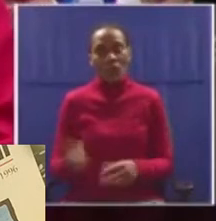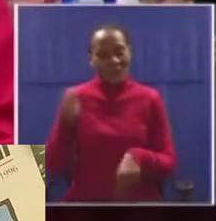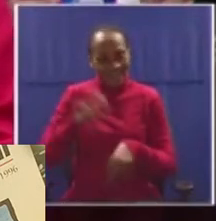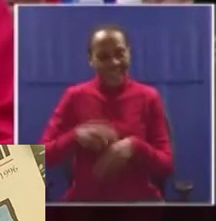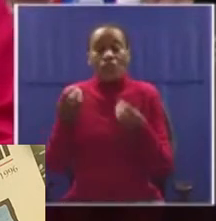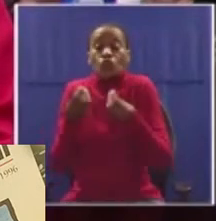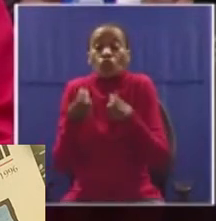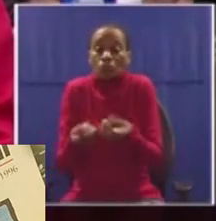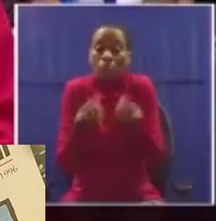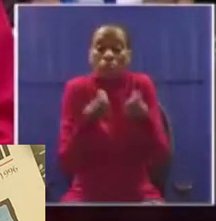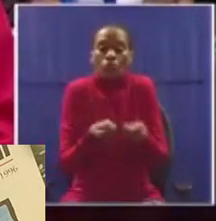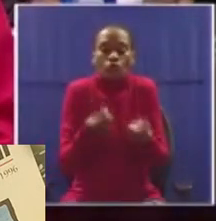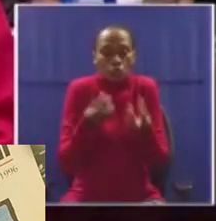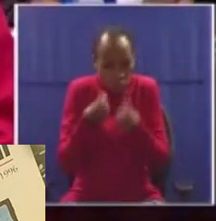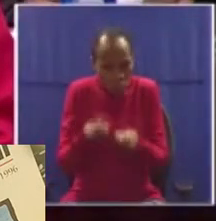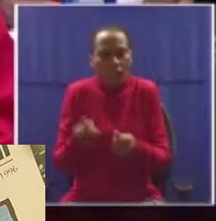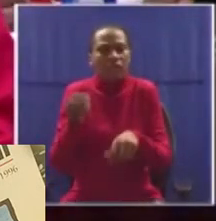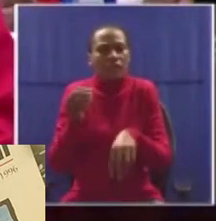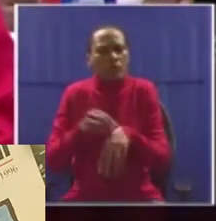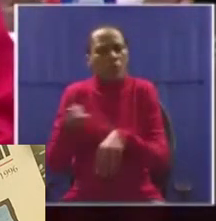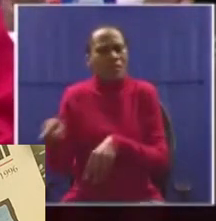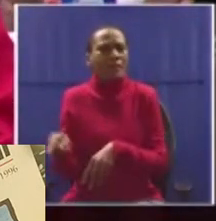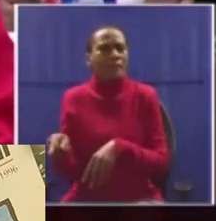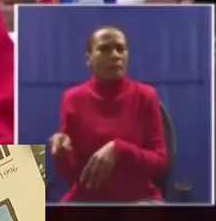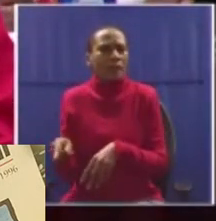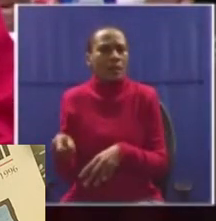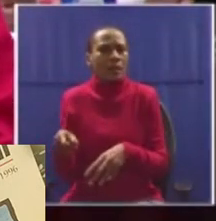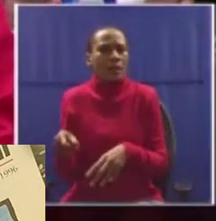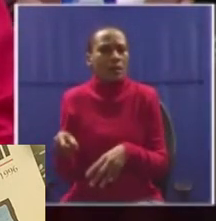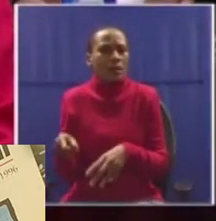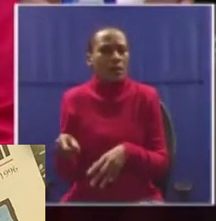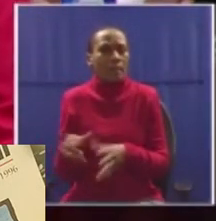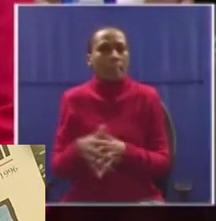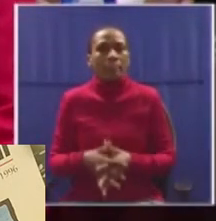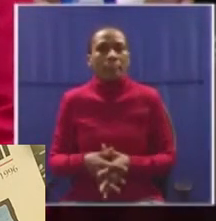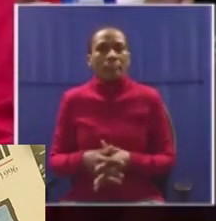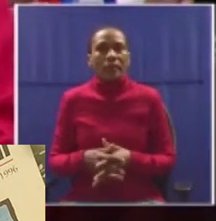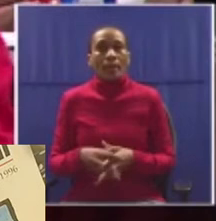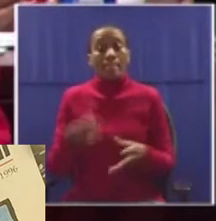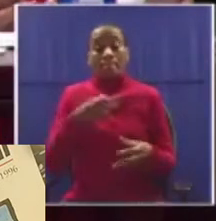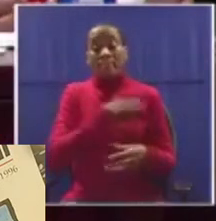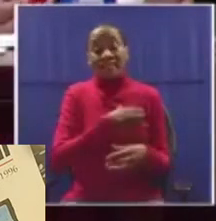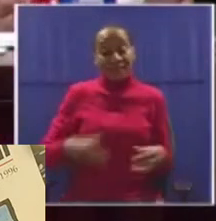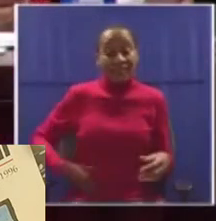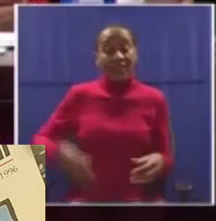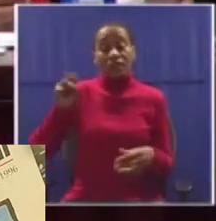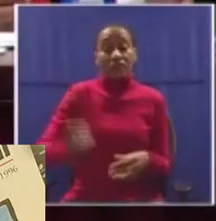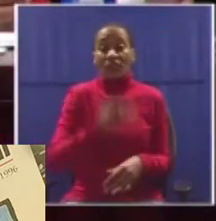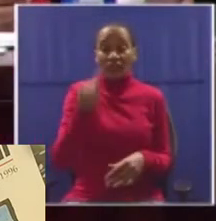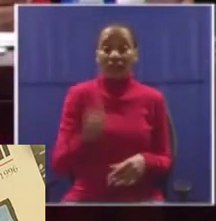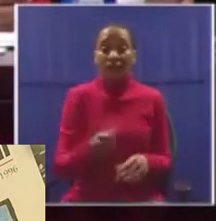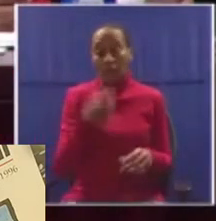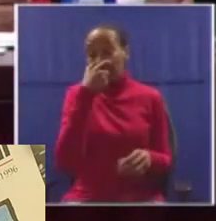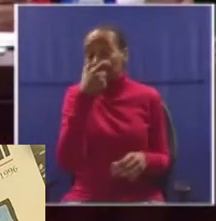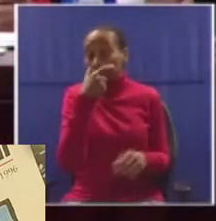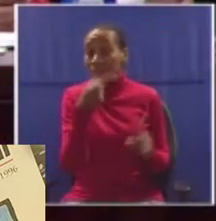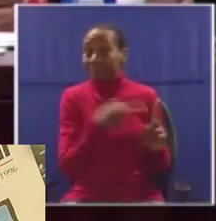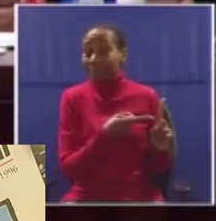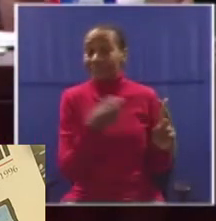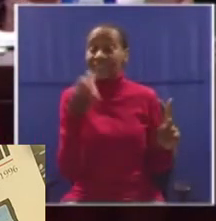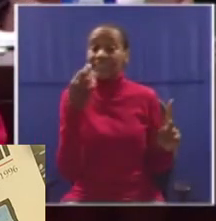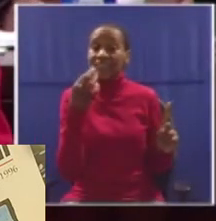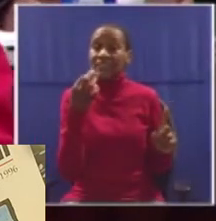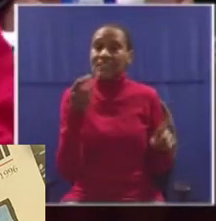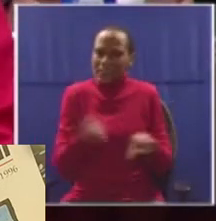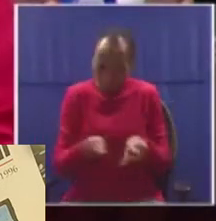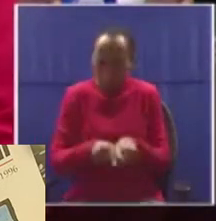solutions to deal with illicit Financial flows and financing of terrorism the president of South Africa himself Mr Cyril ramaphosa